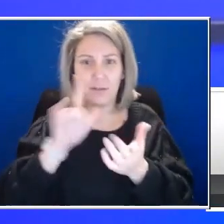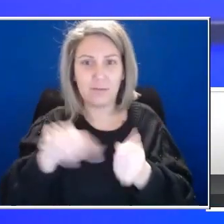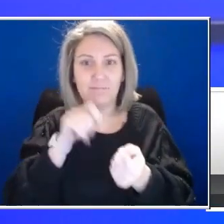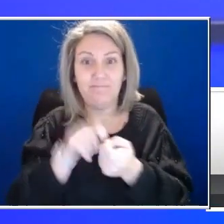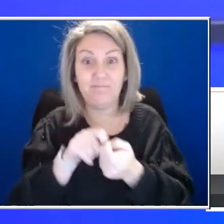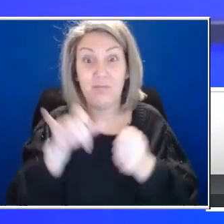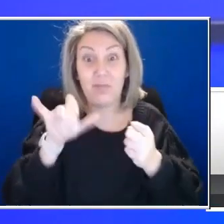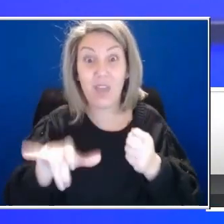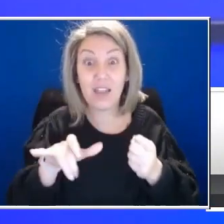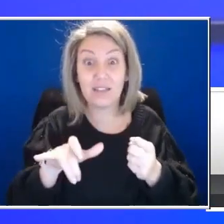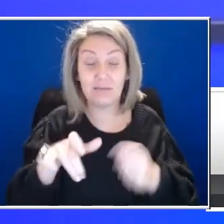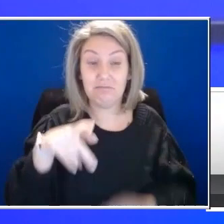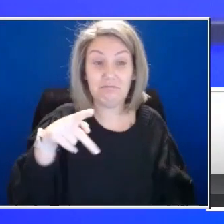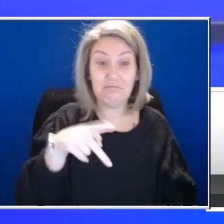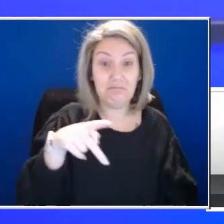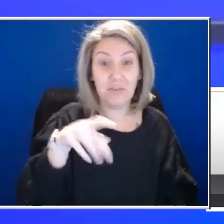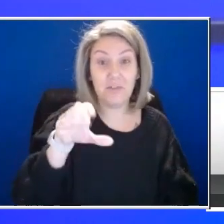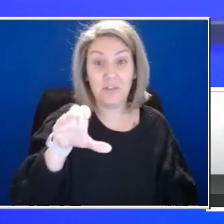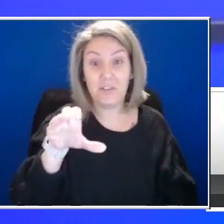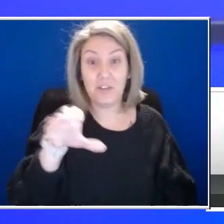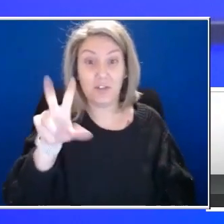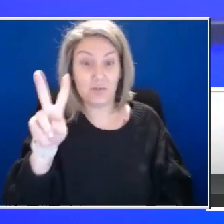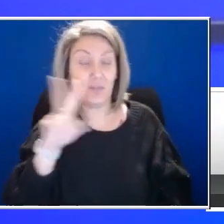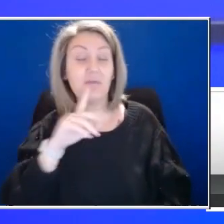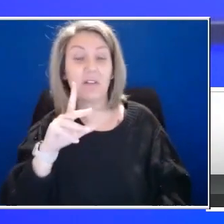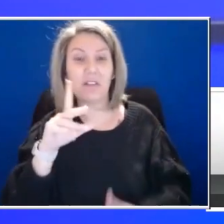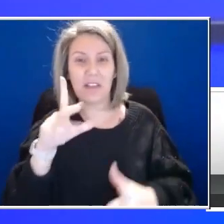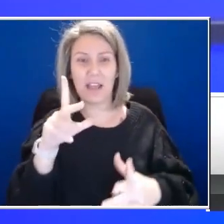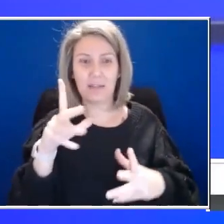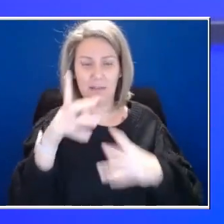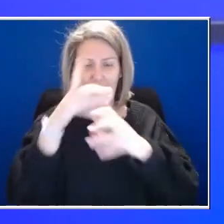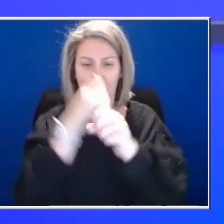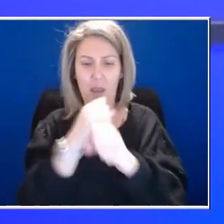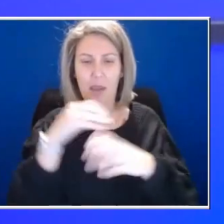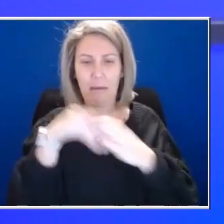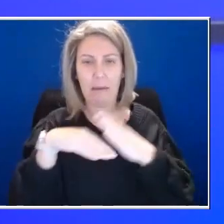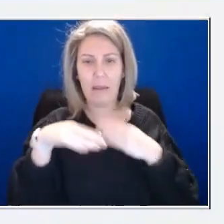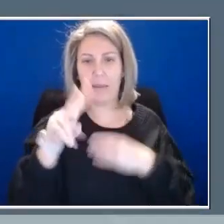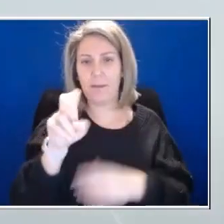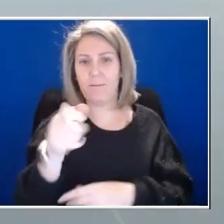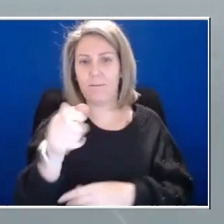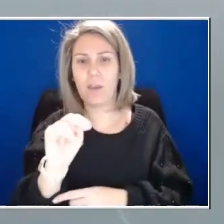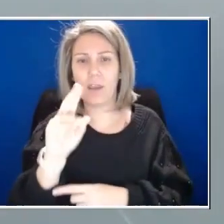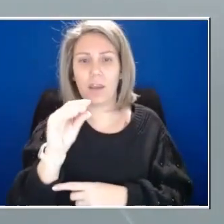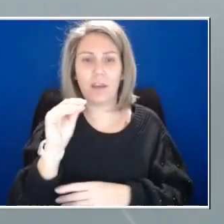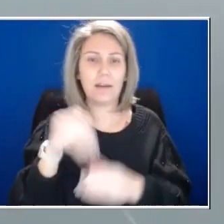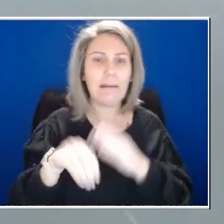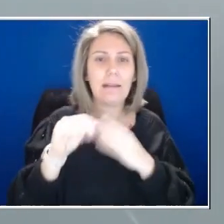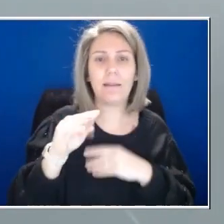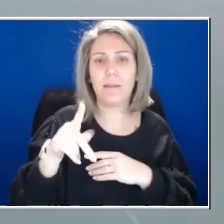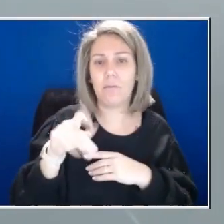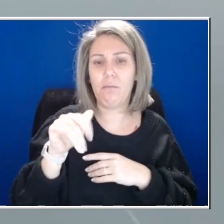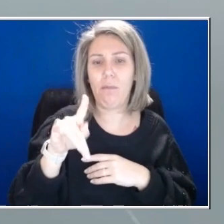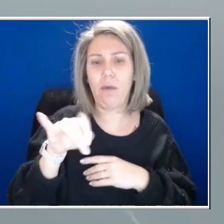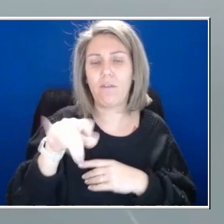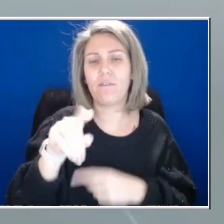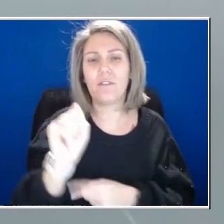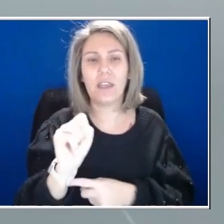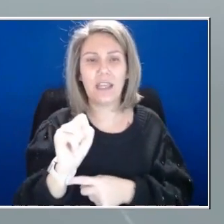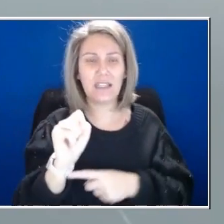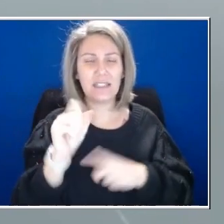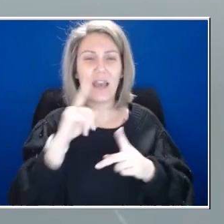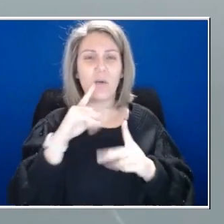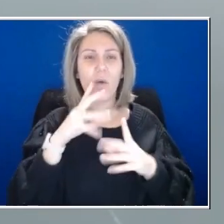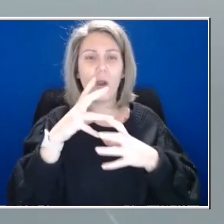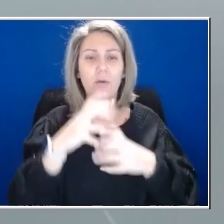is exactly that. It's congestion of the veins in the pelvis. So the veins that typically pump blood back to the heart from the pelvis and